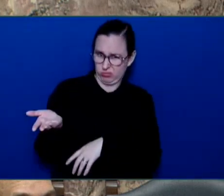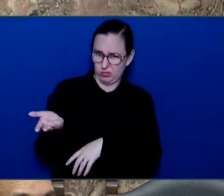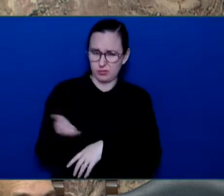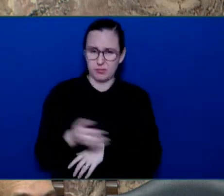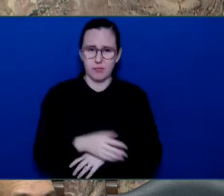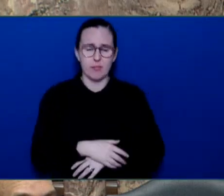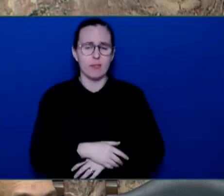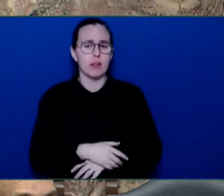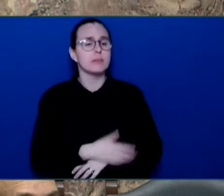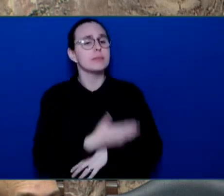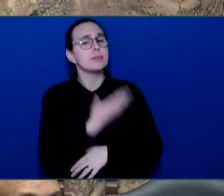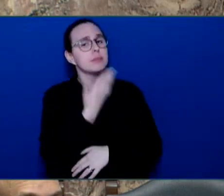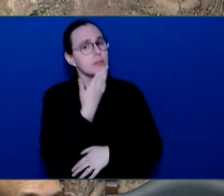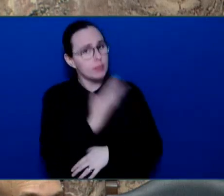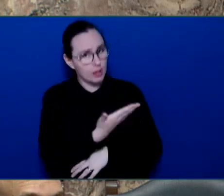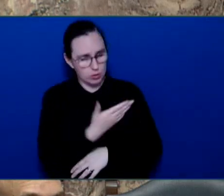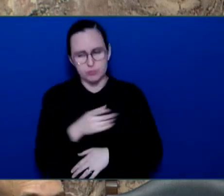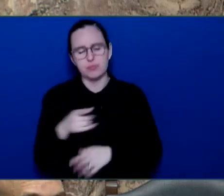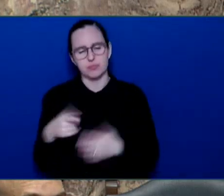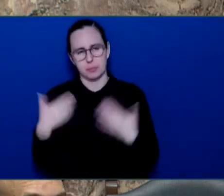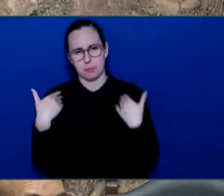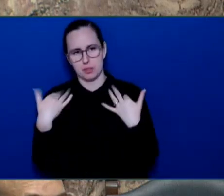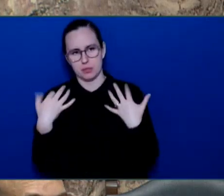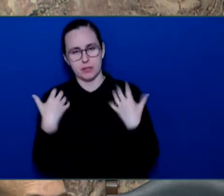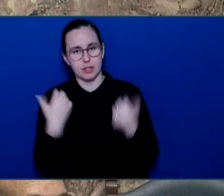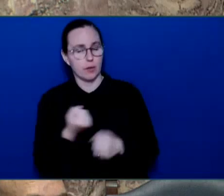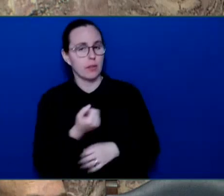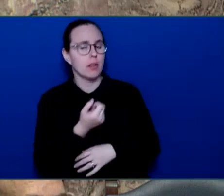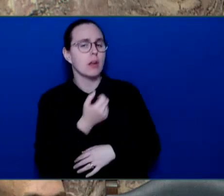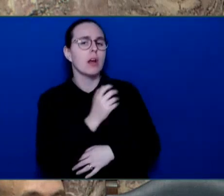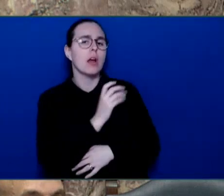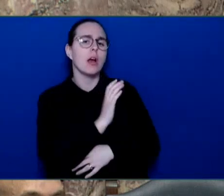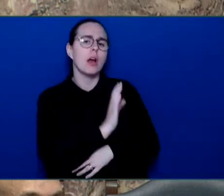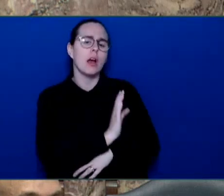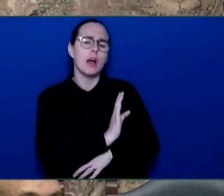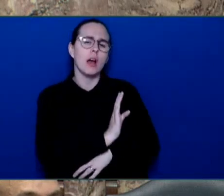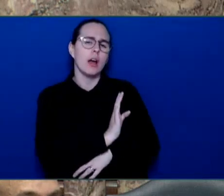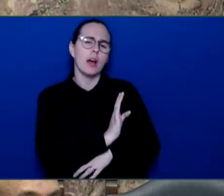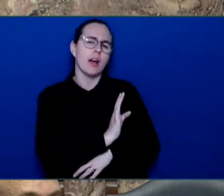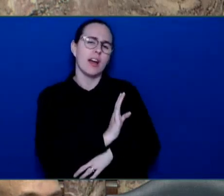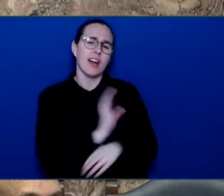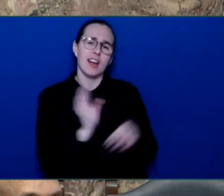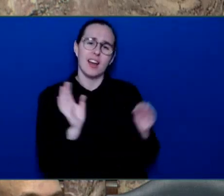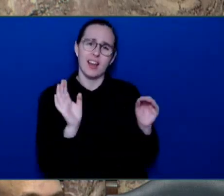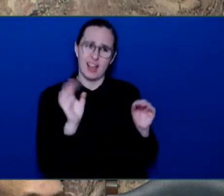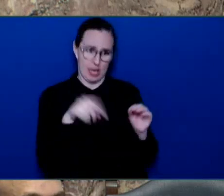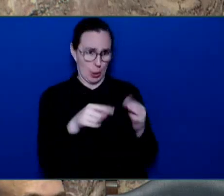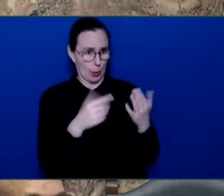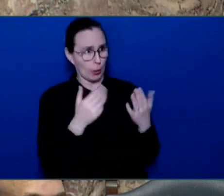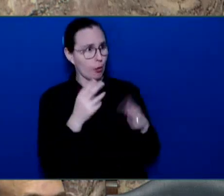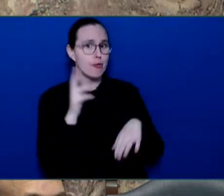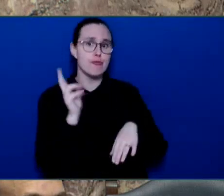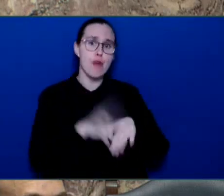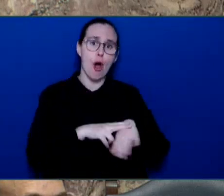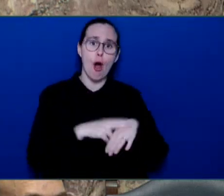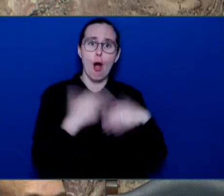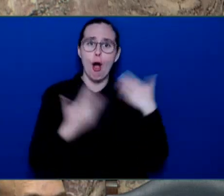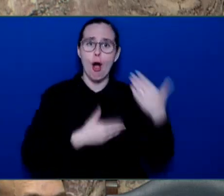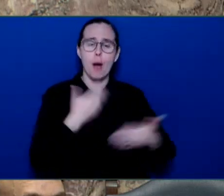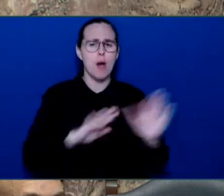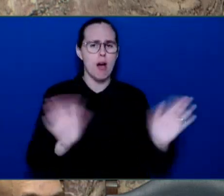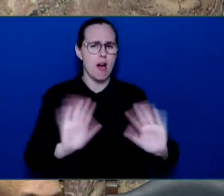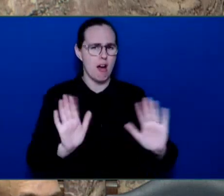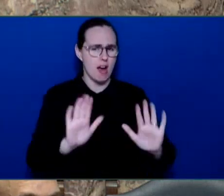that. In fact, Honourable Speaker, we put in place in September a group of doctors to support emergency rooms across